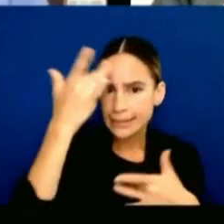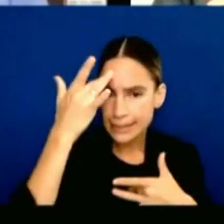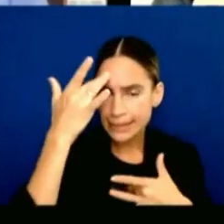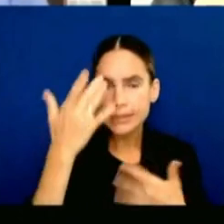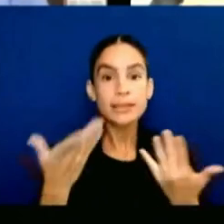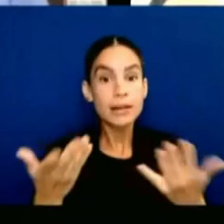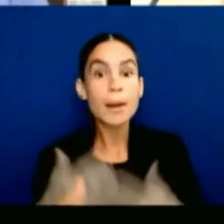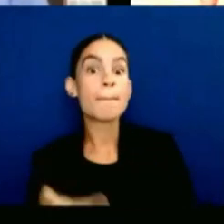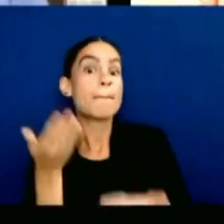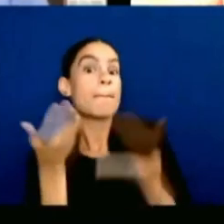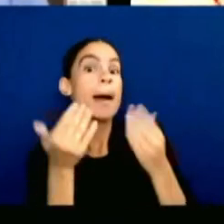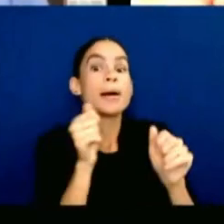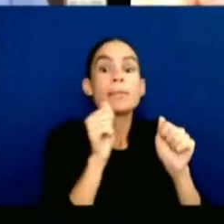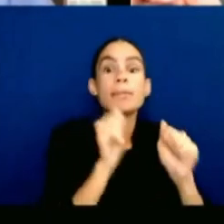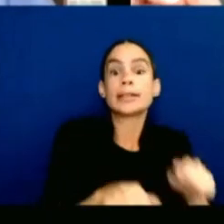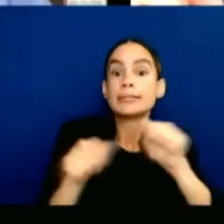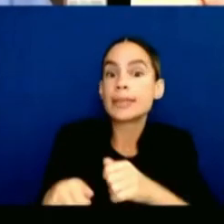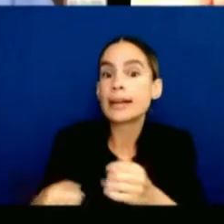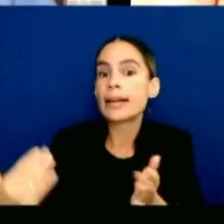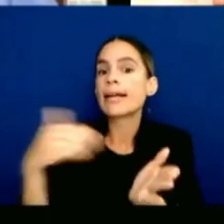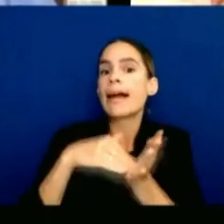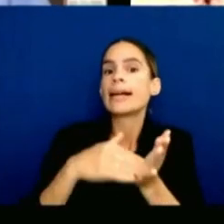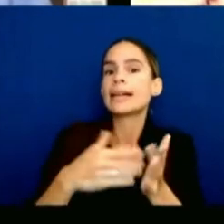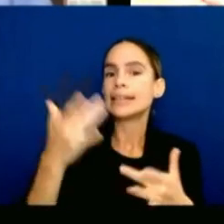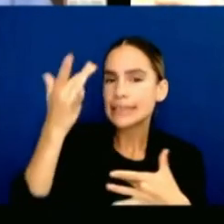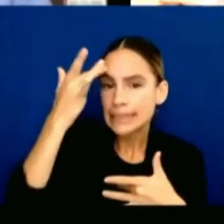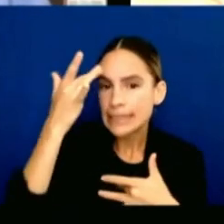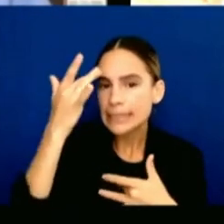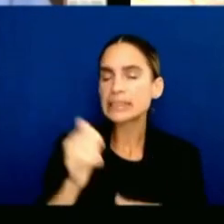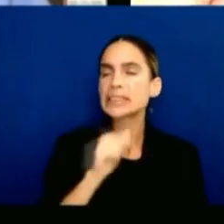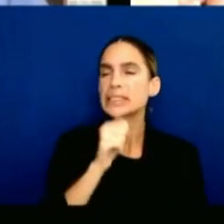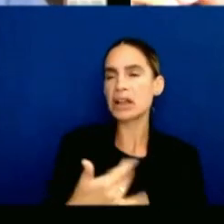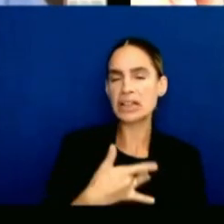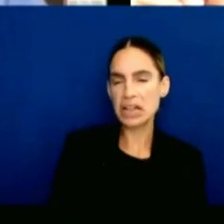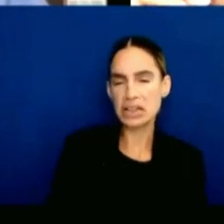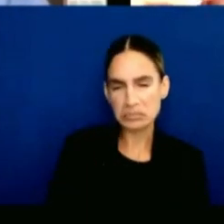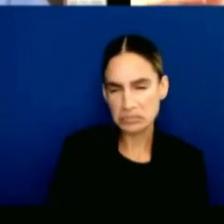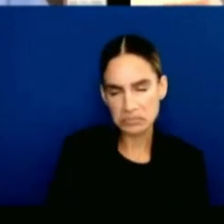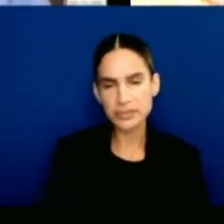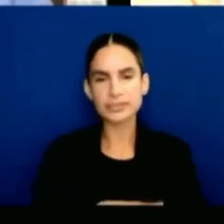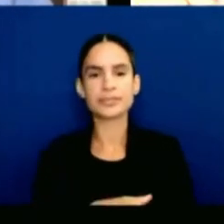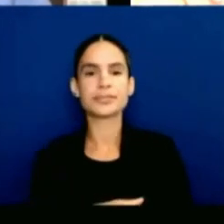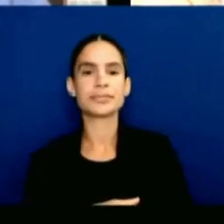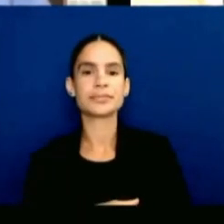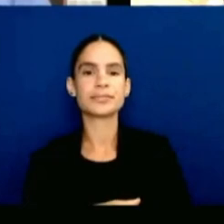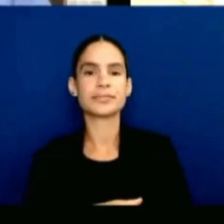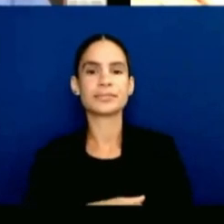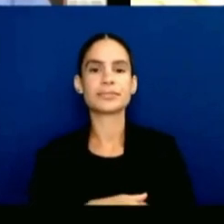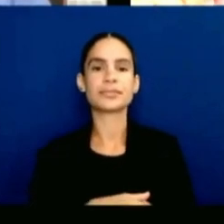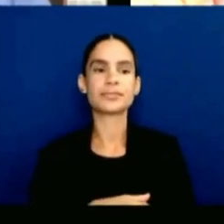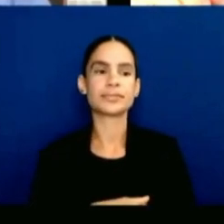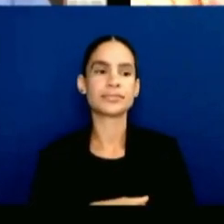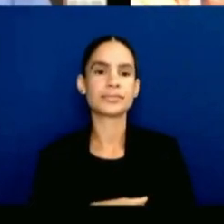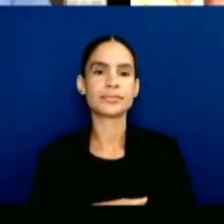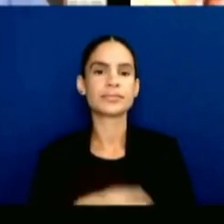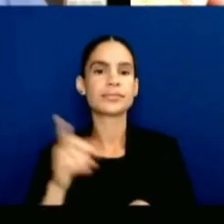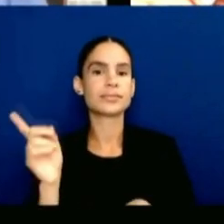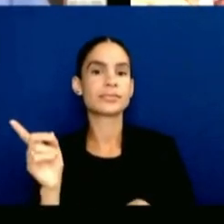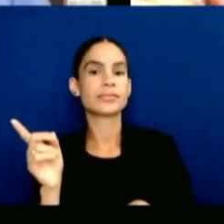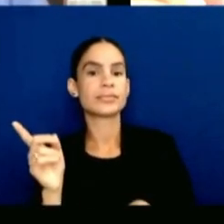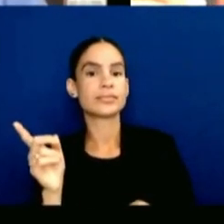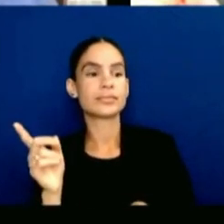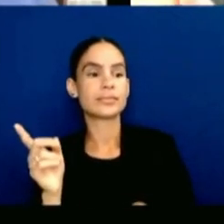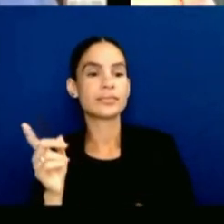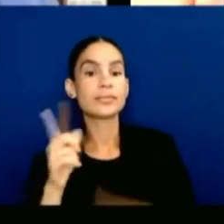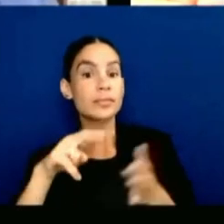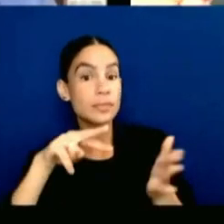unlikely to be replication competent virus. So you're saying this is a pretty good virus for a vaccine to work.